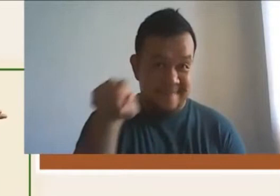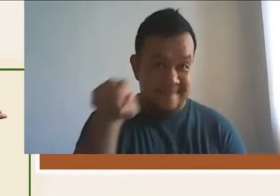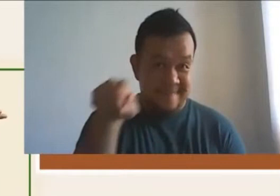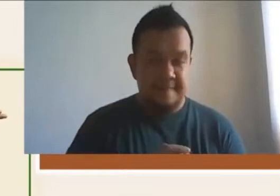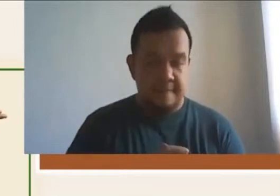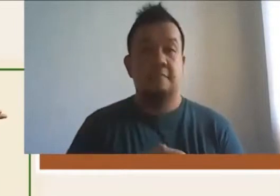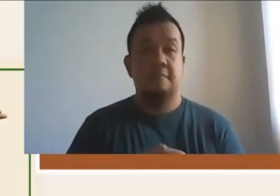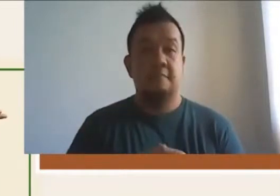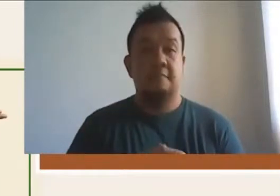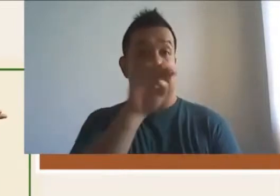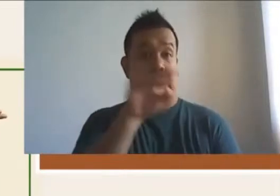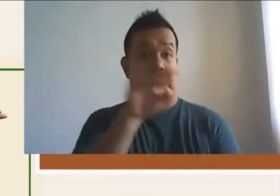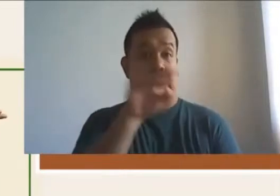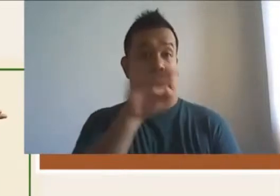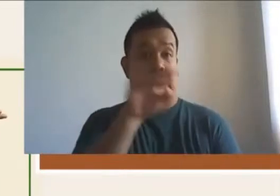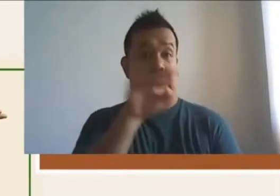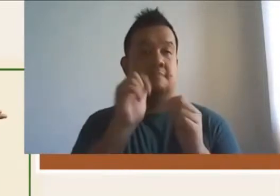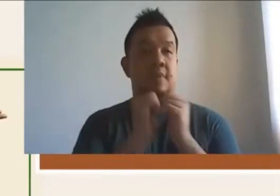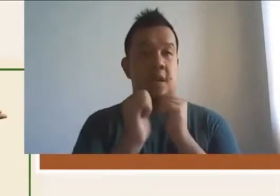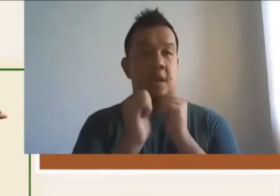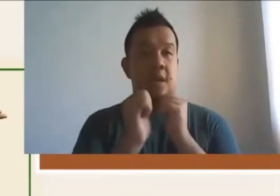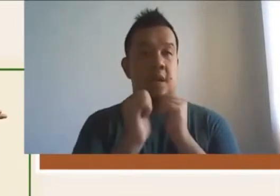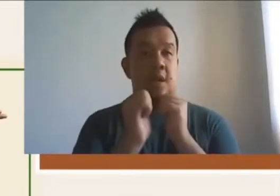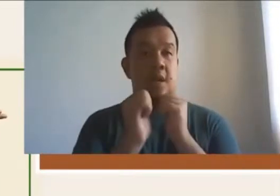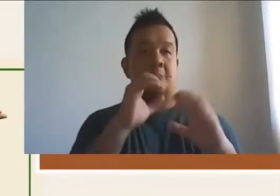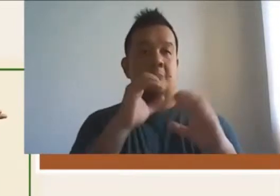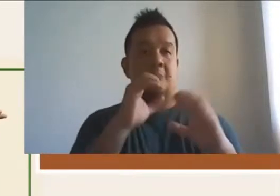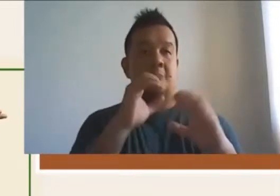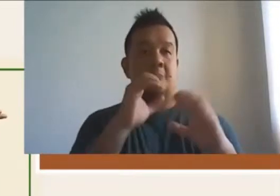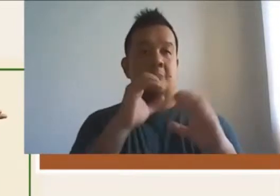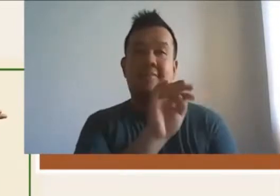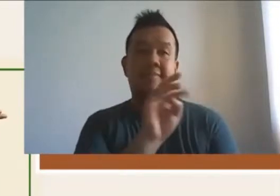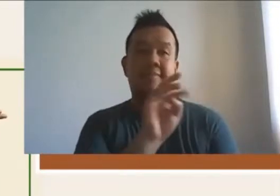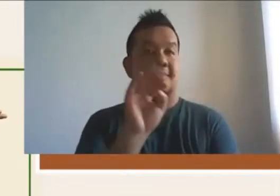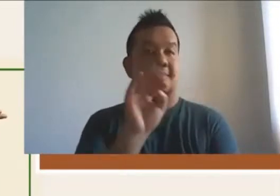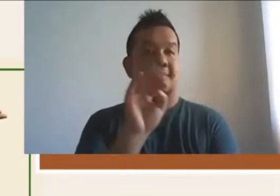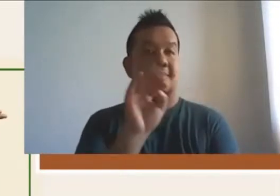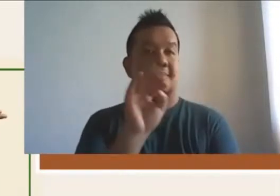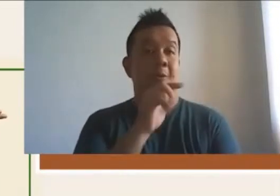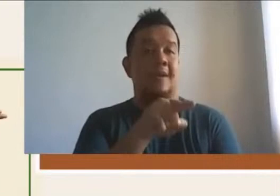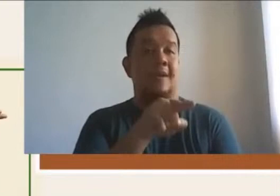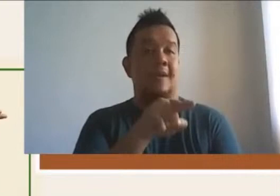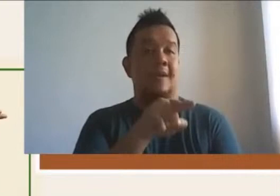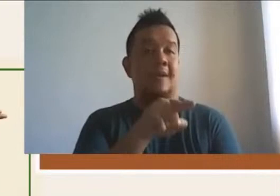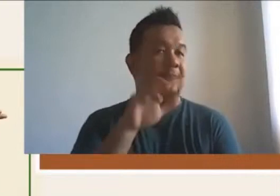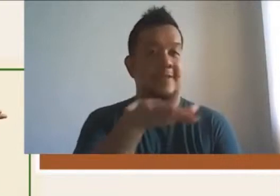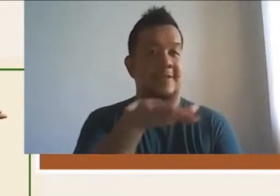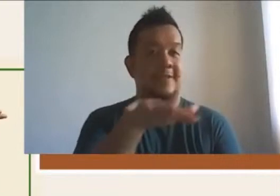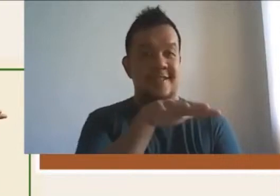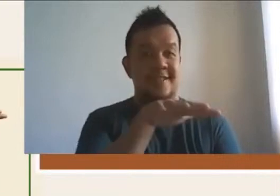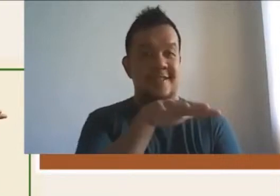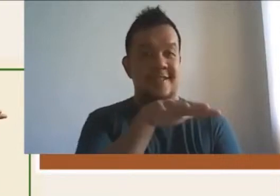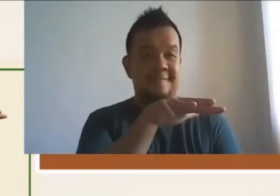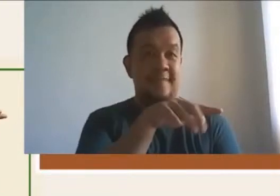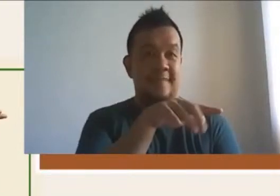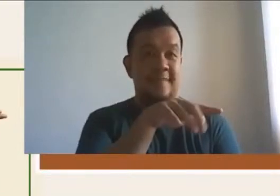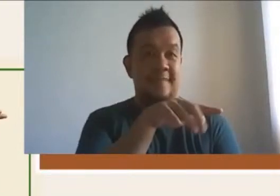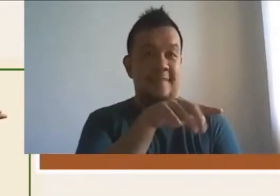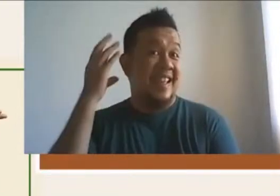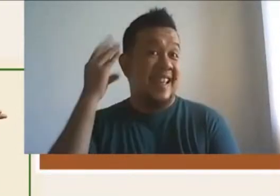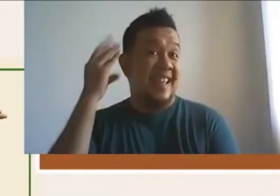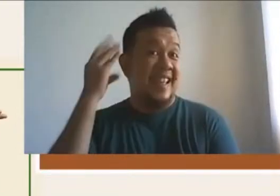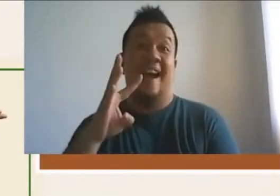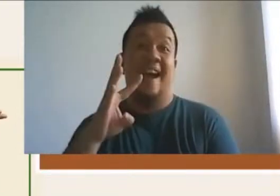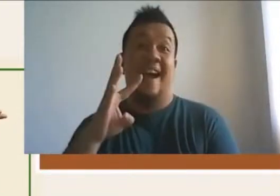way that we use to communicate in the deaf community. For the hearing people, you use alphabet to use speech to spell